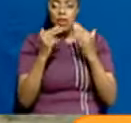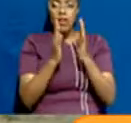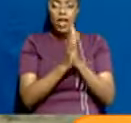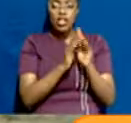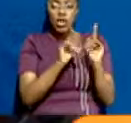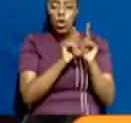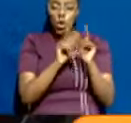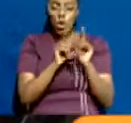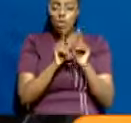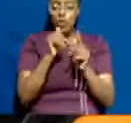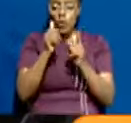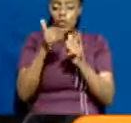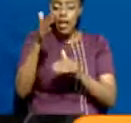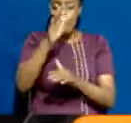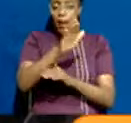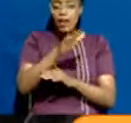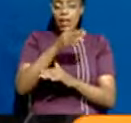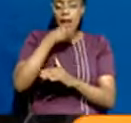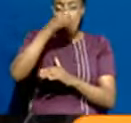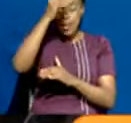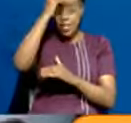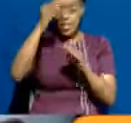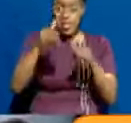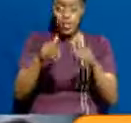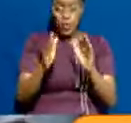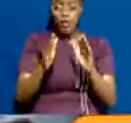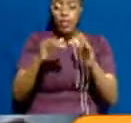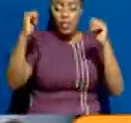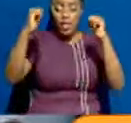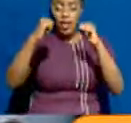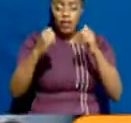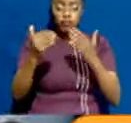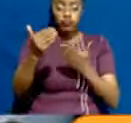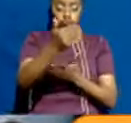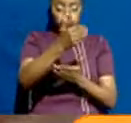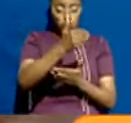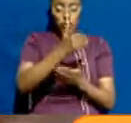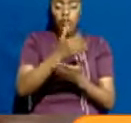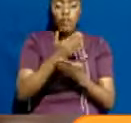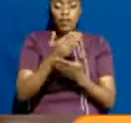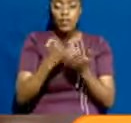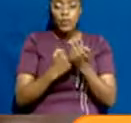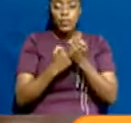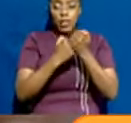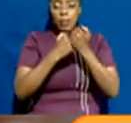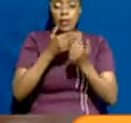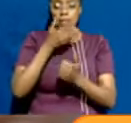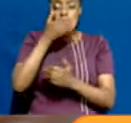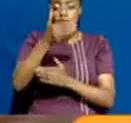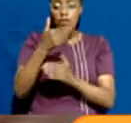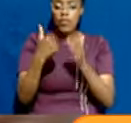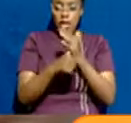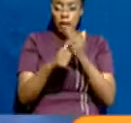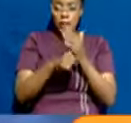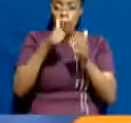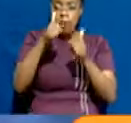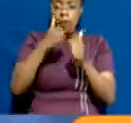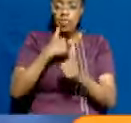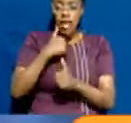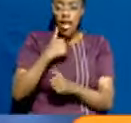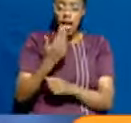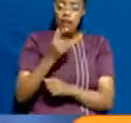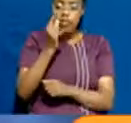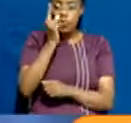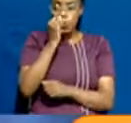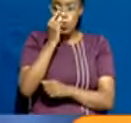disguised forms. The leaders also agreed to mobilize humanitarian aid to aid in response to the crisis in Sudan, even